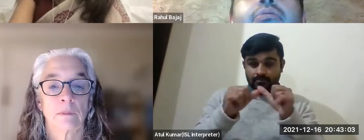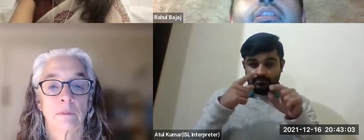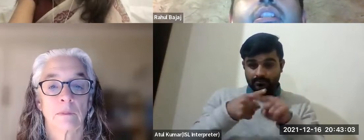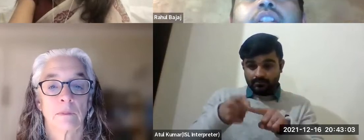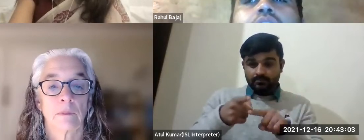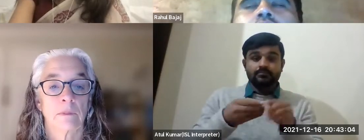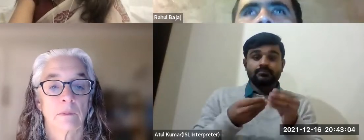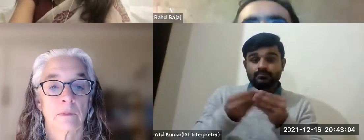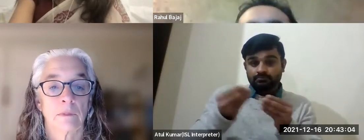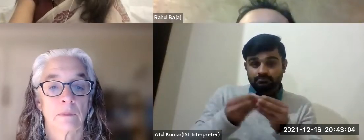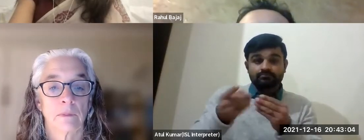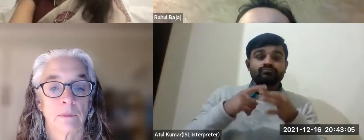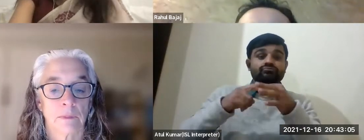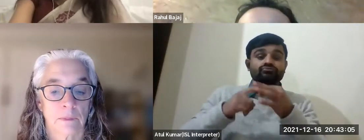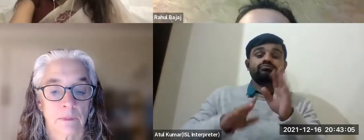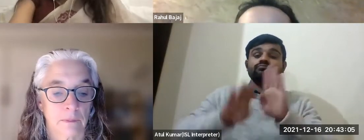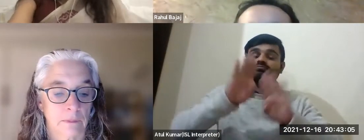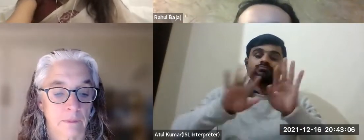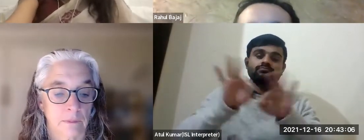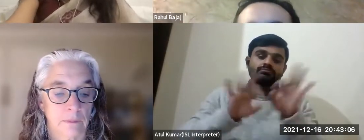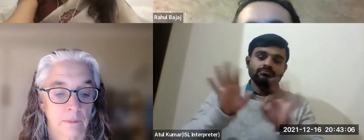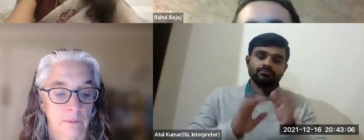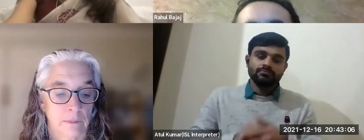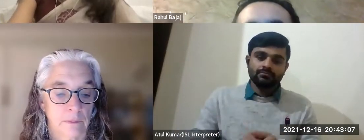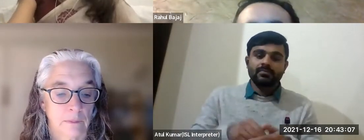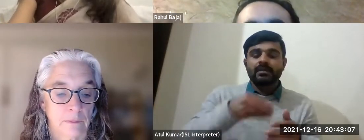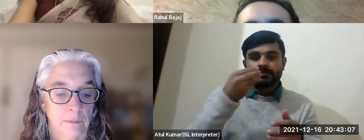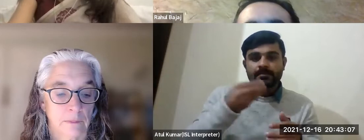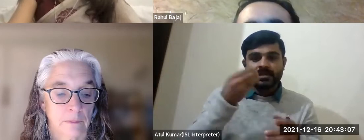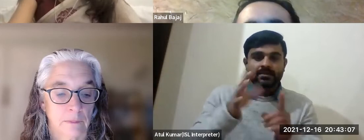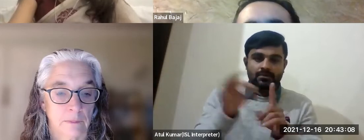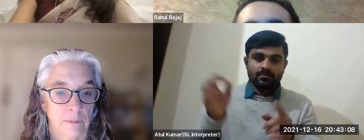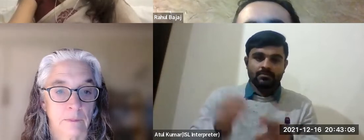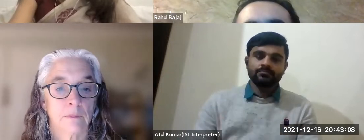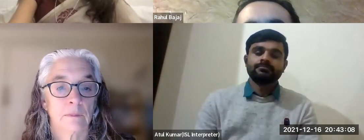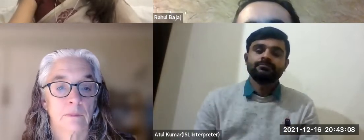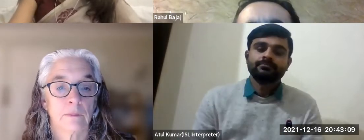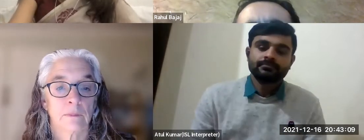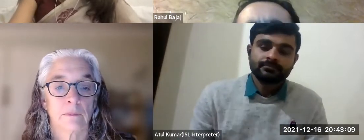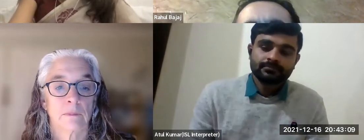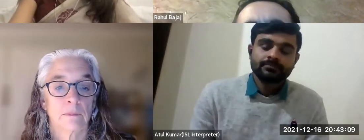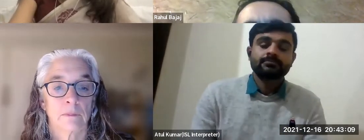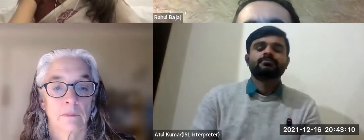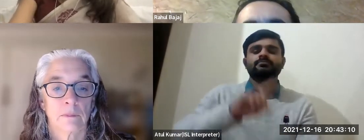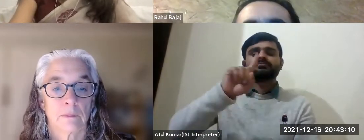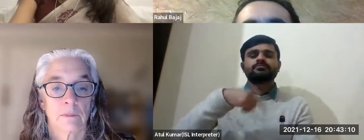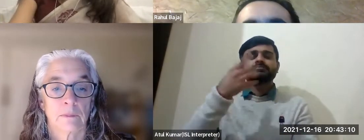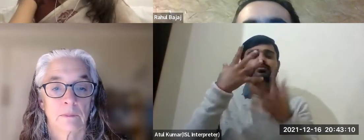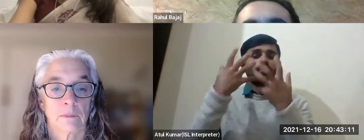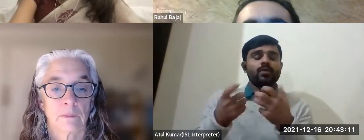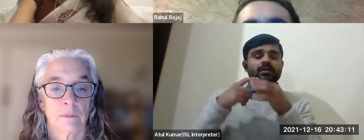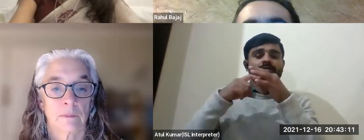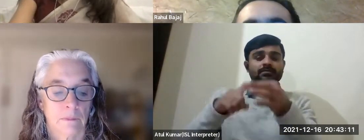very soon. So please do so. Then the next thing I wanted to ask, and